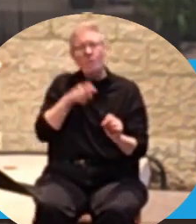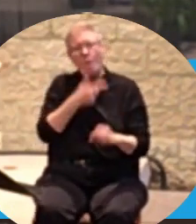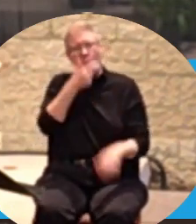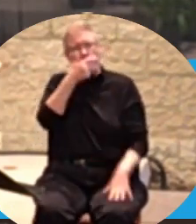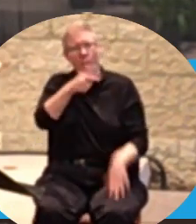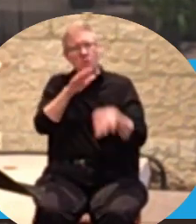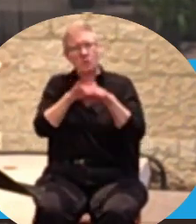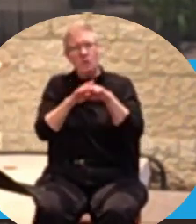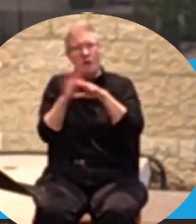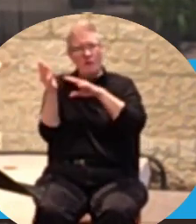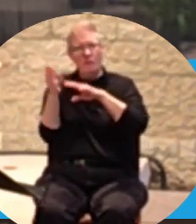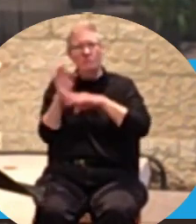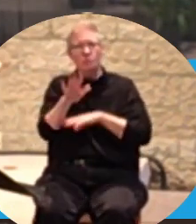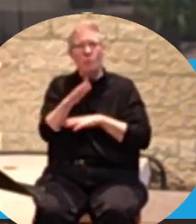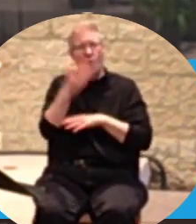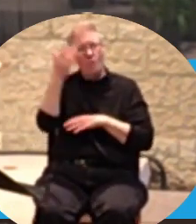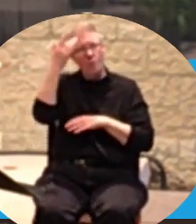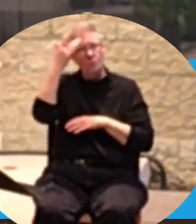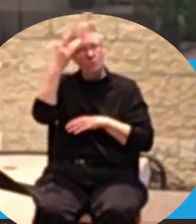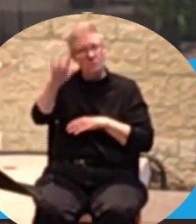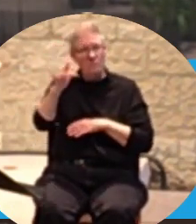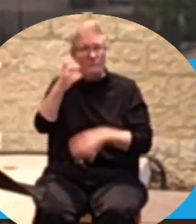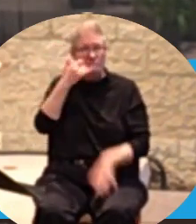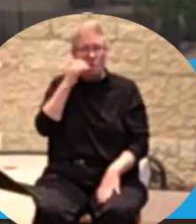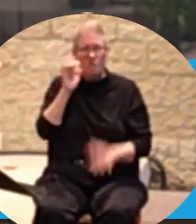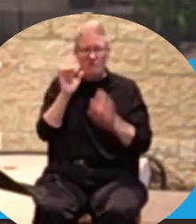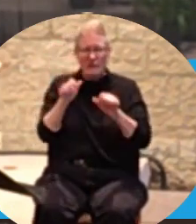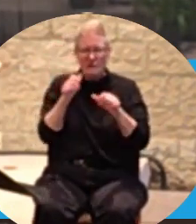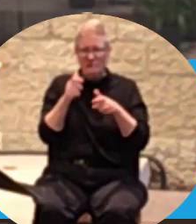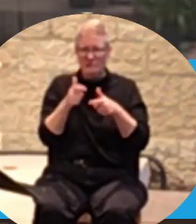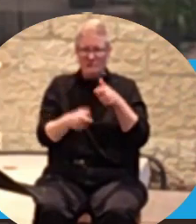on your smartphone, you can text us